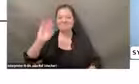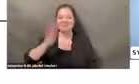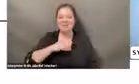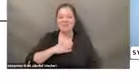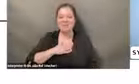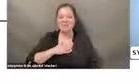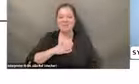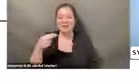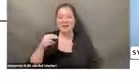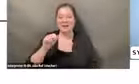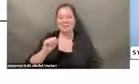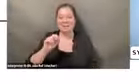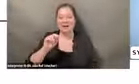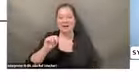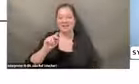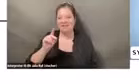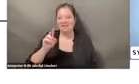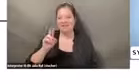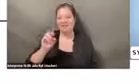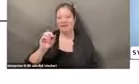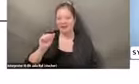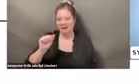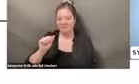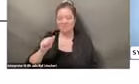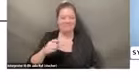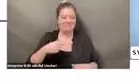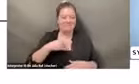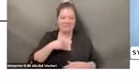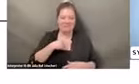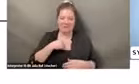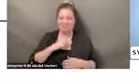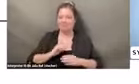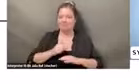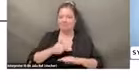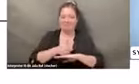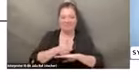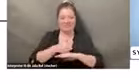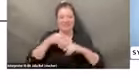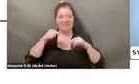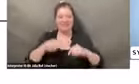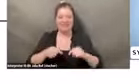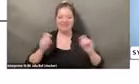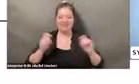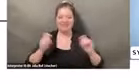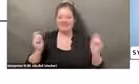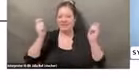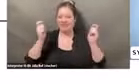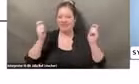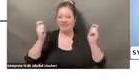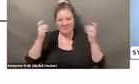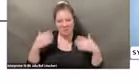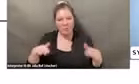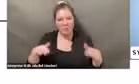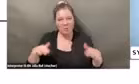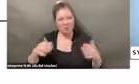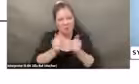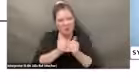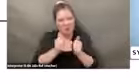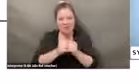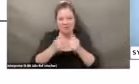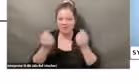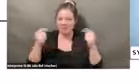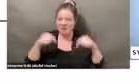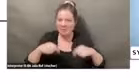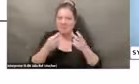great pleasure that we have all partners here to discuss about such an important issue. What